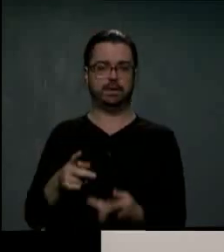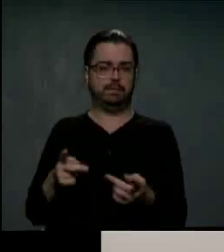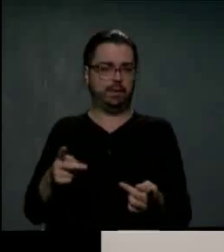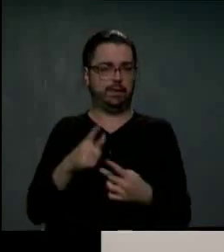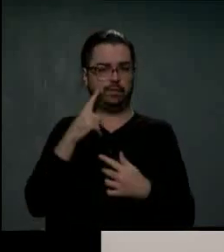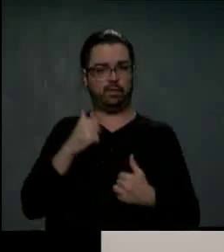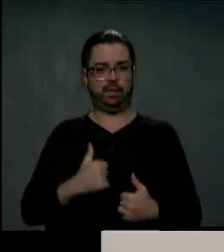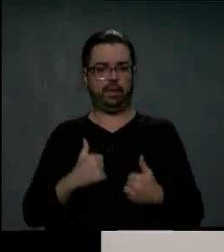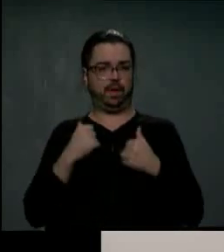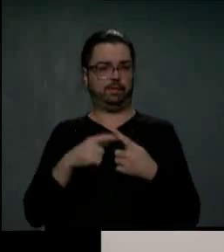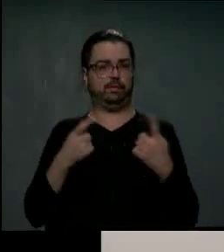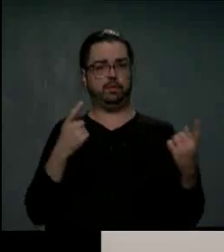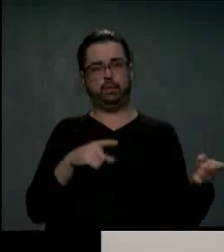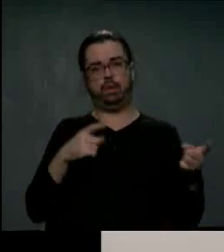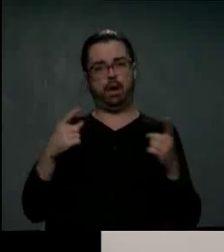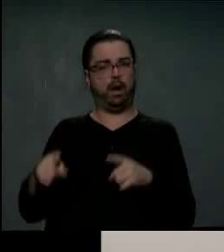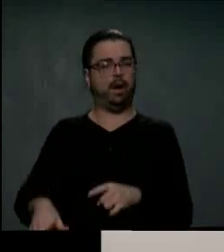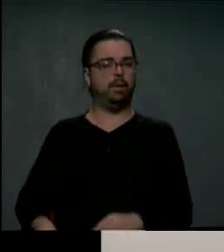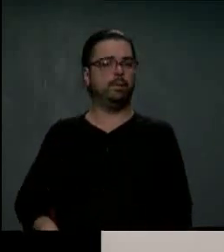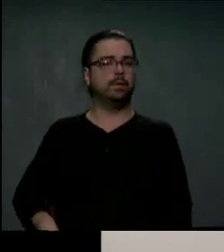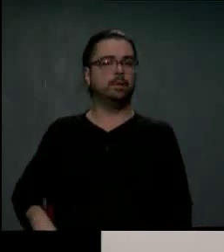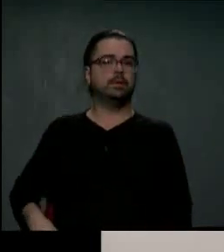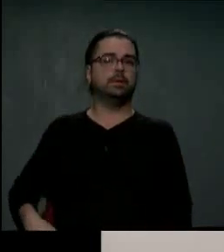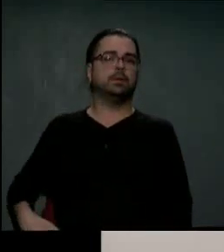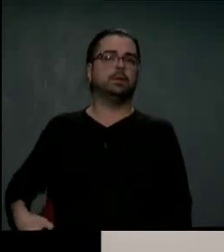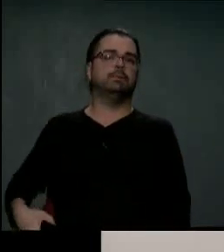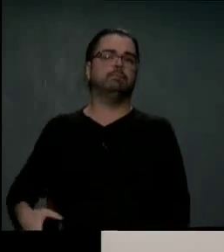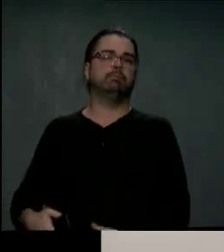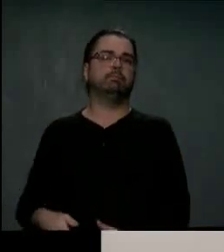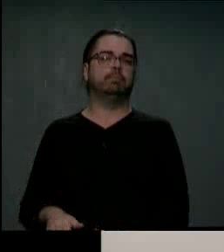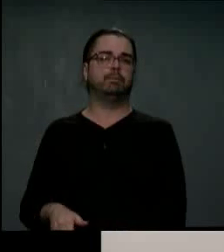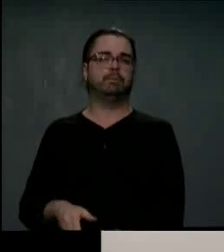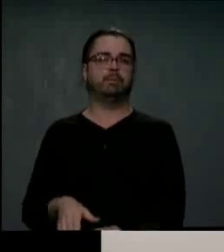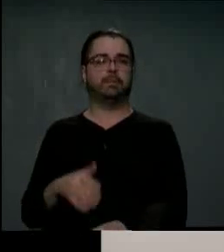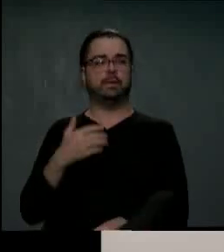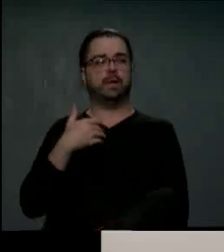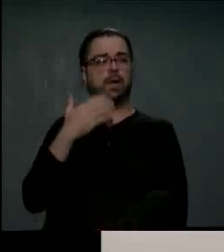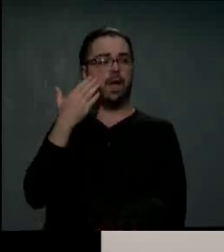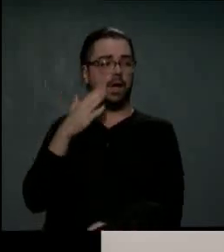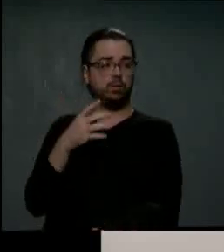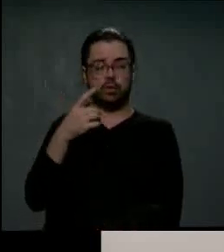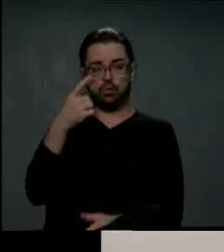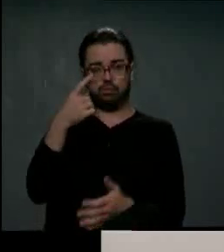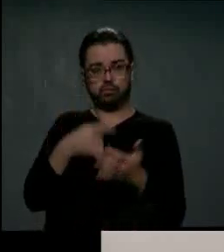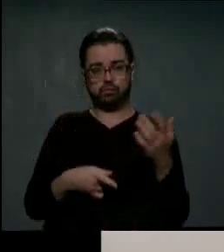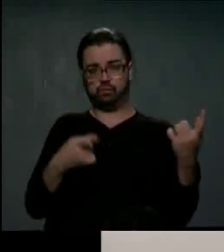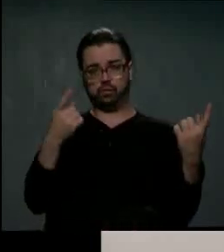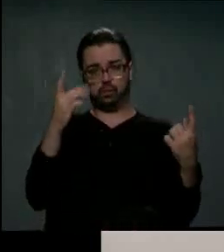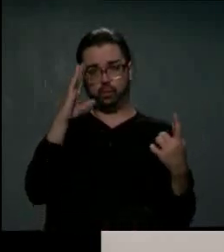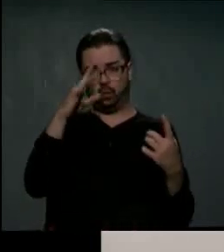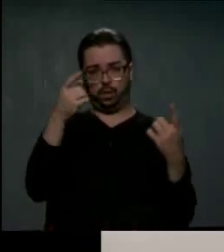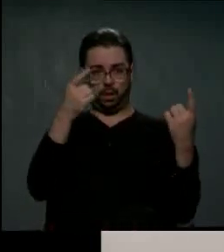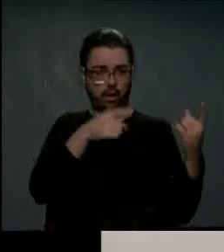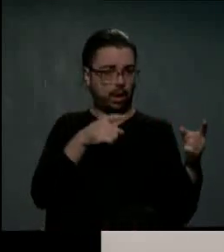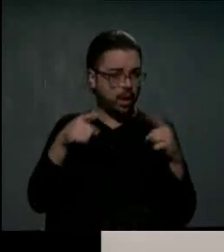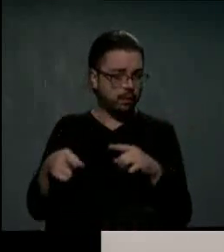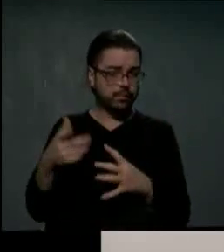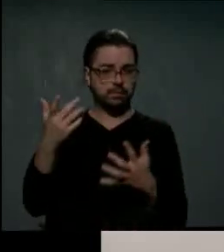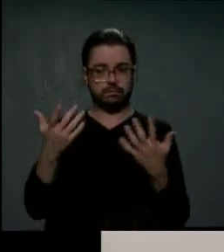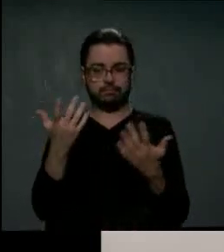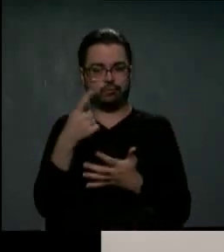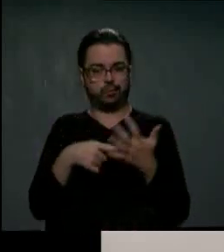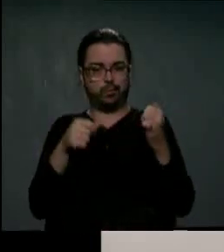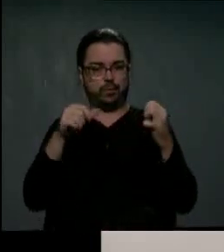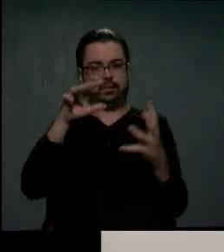happen. But, you know, I don't know what's going to happen. So I thought of, you know, what are some of the things that comprehensively could